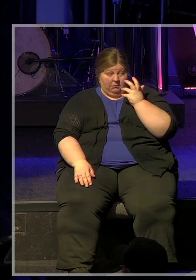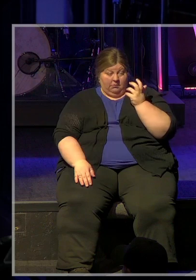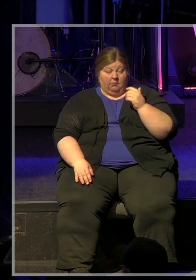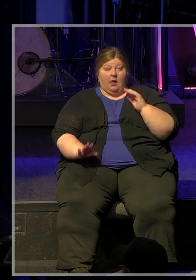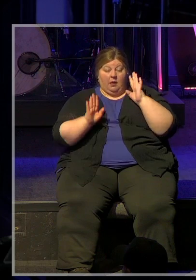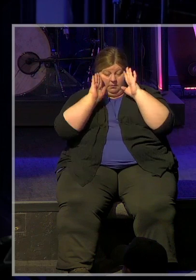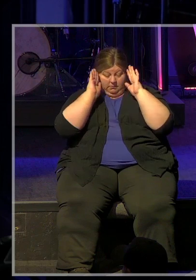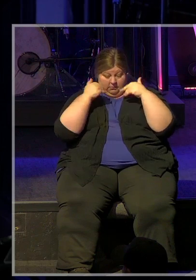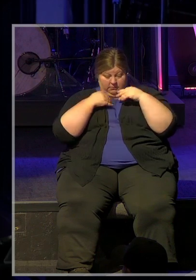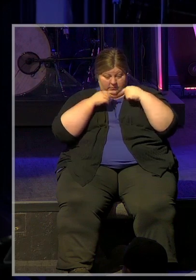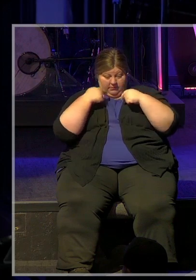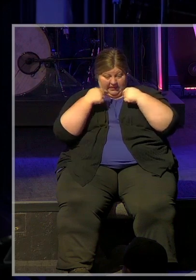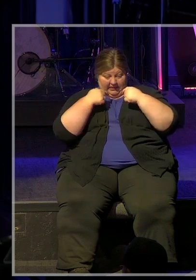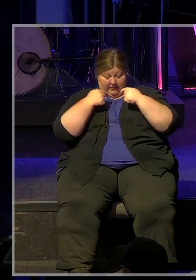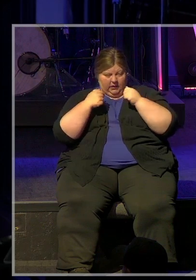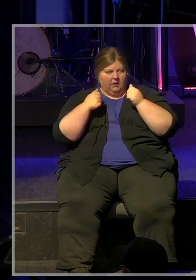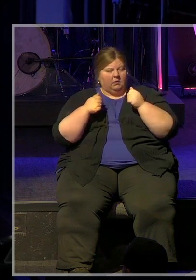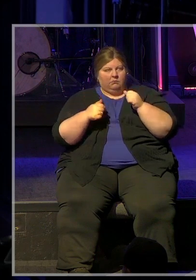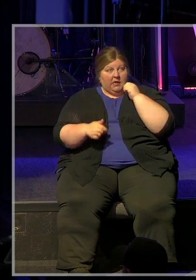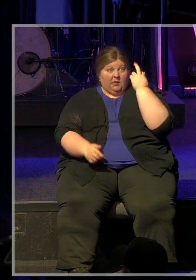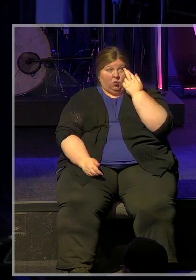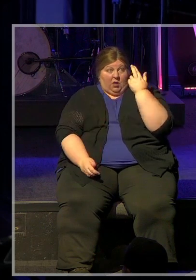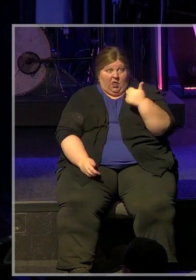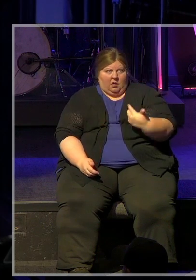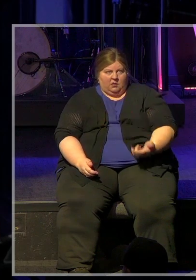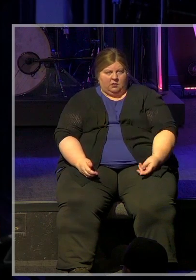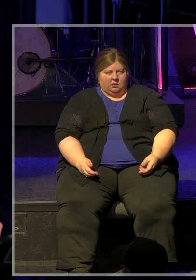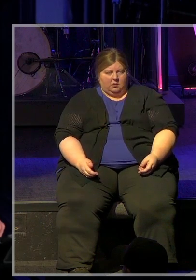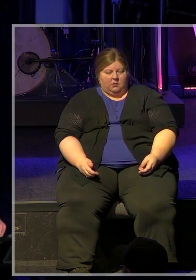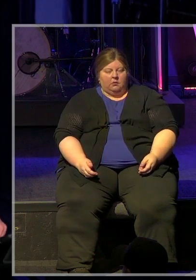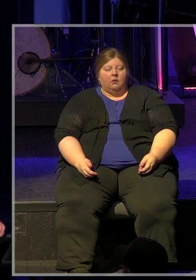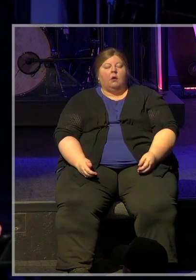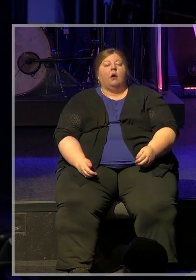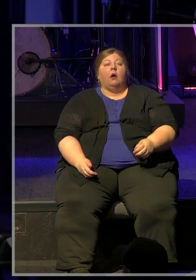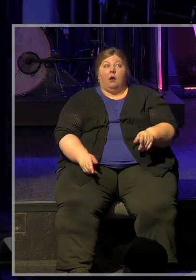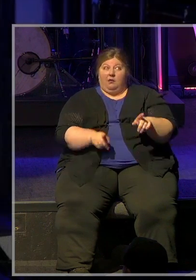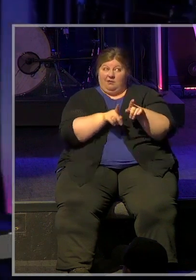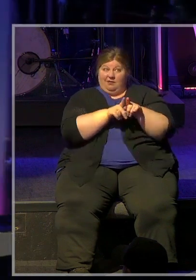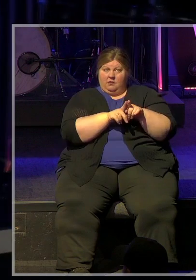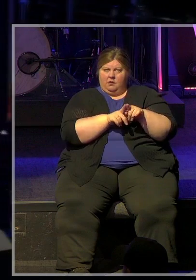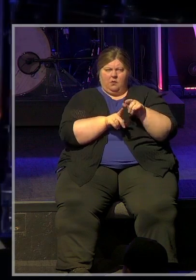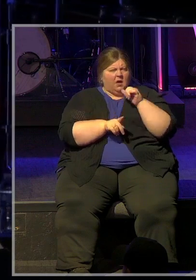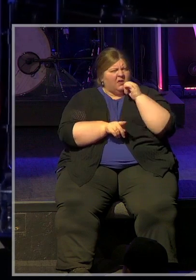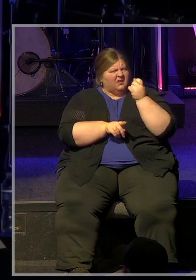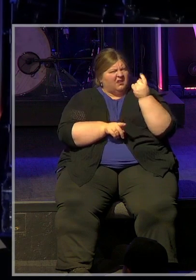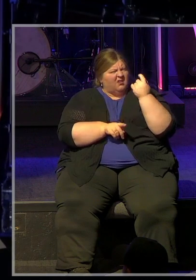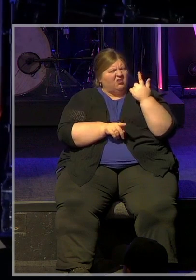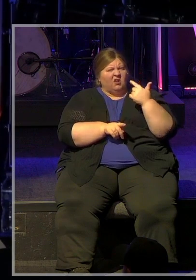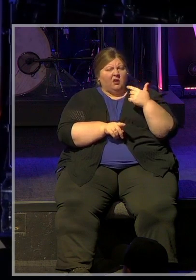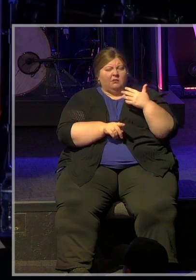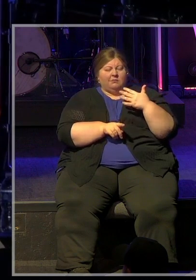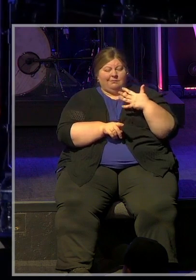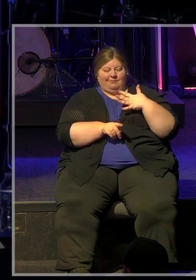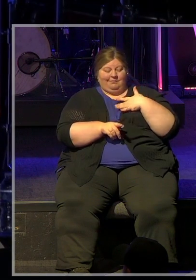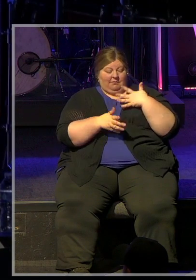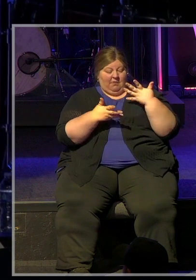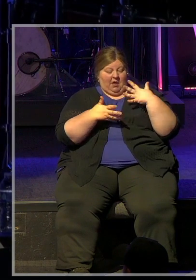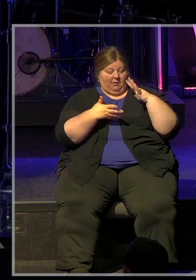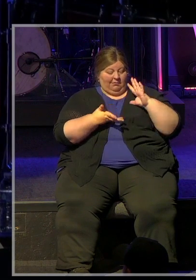me-focused all the time. This was another surprise to me. I didn't know how broken I actually was.